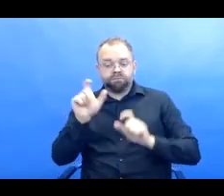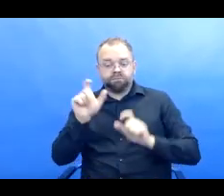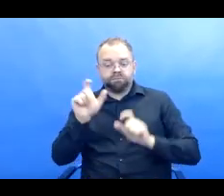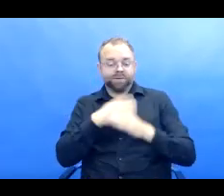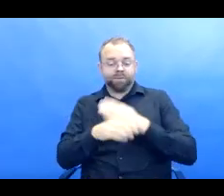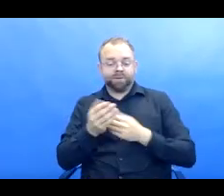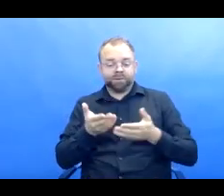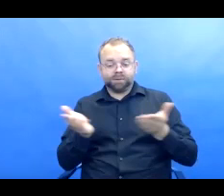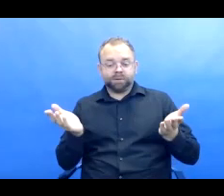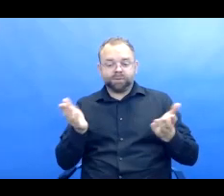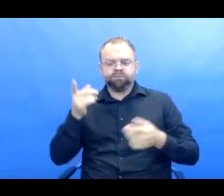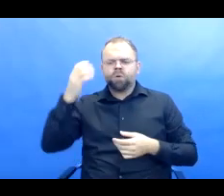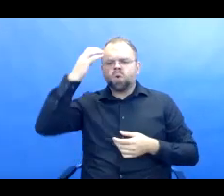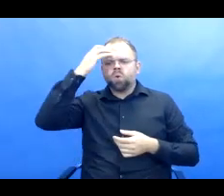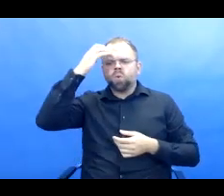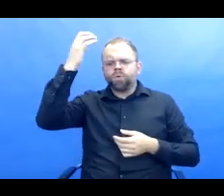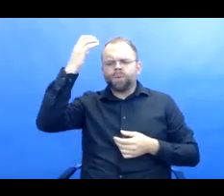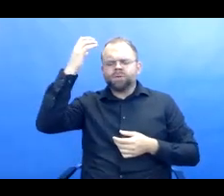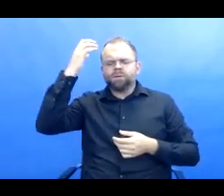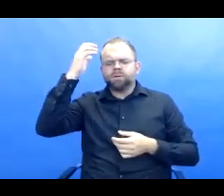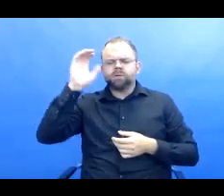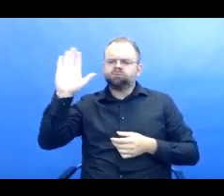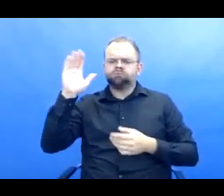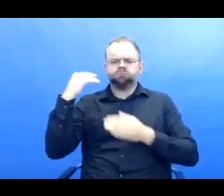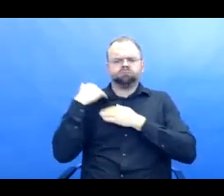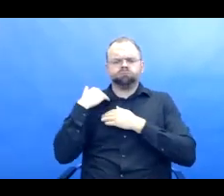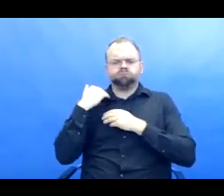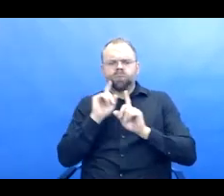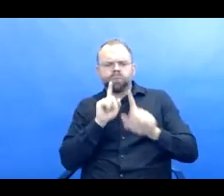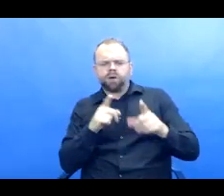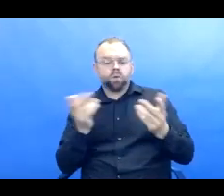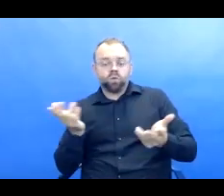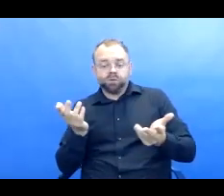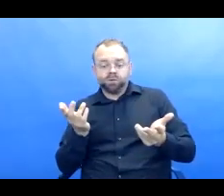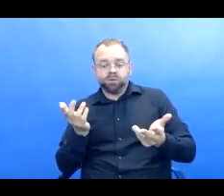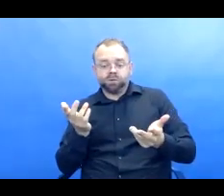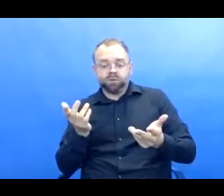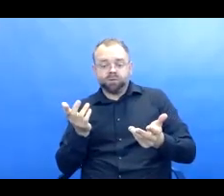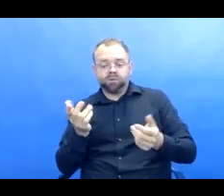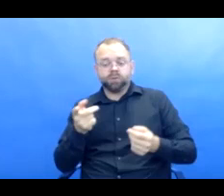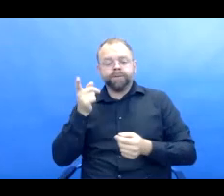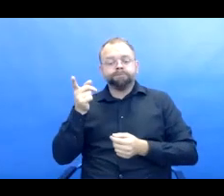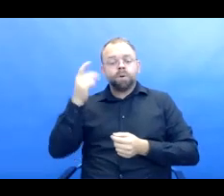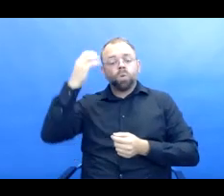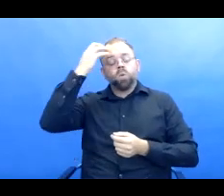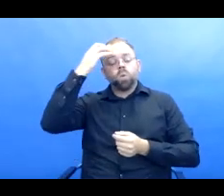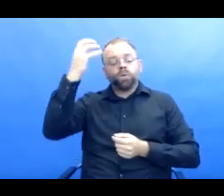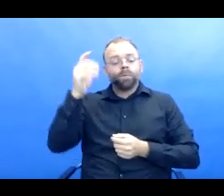they have come up with cash transfers, supply of food grains, moratoriums on loans,